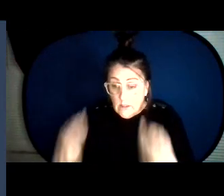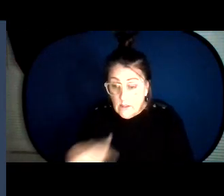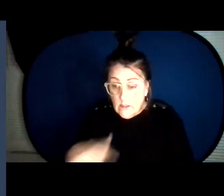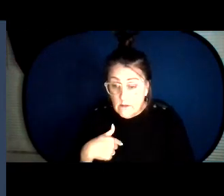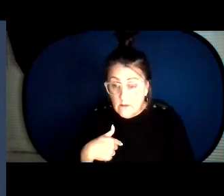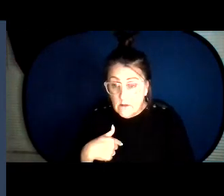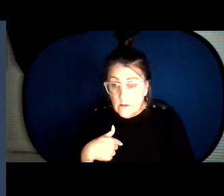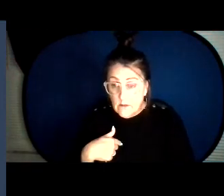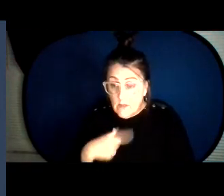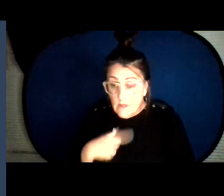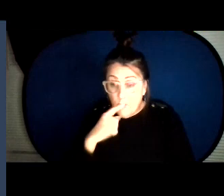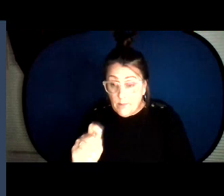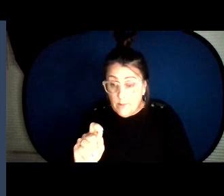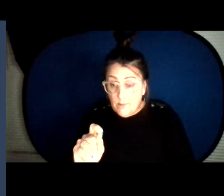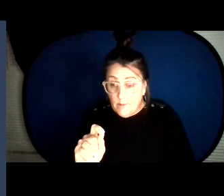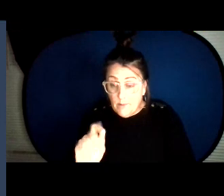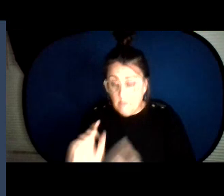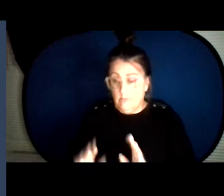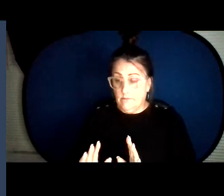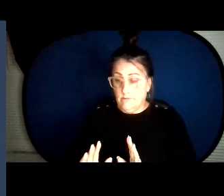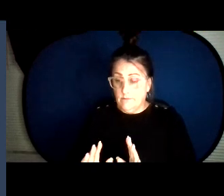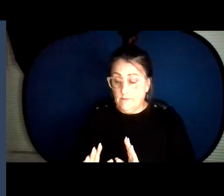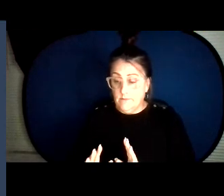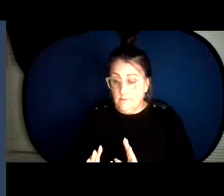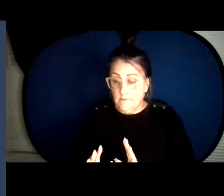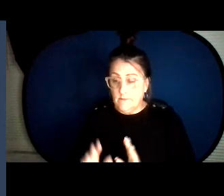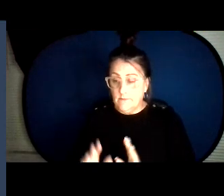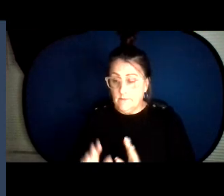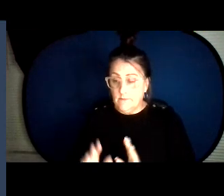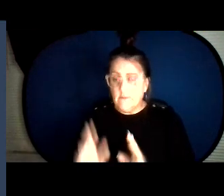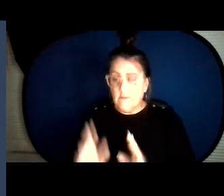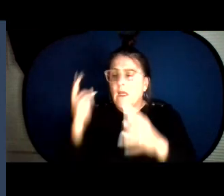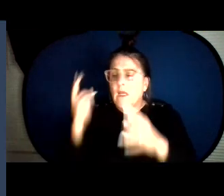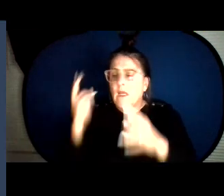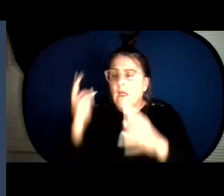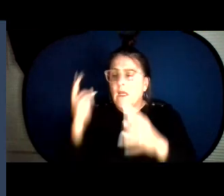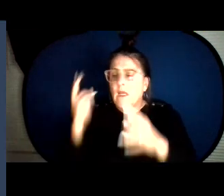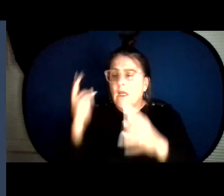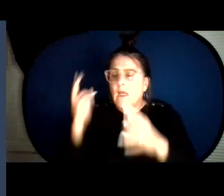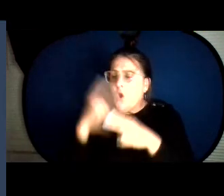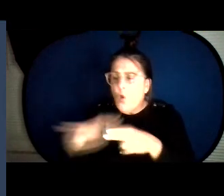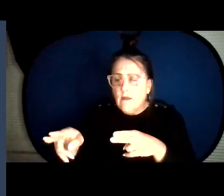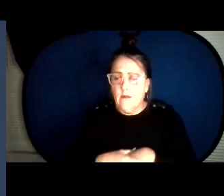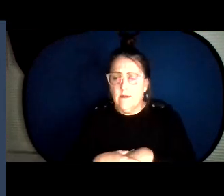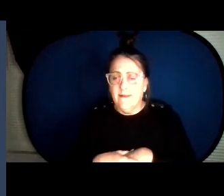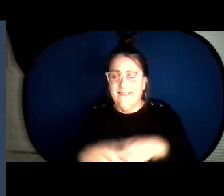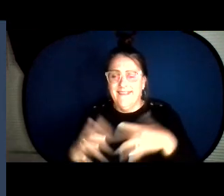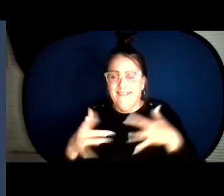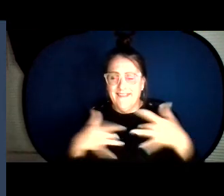Okay, that's it. Yeah, just a quick question. In addition to people being concerned about